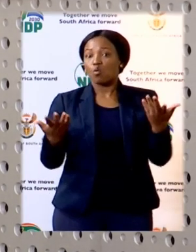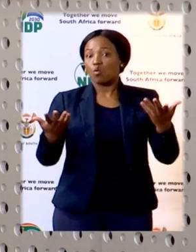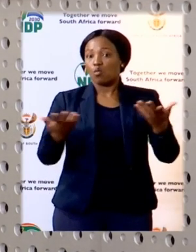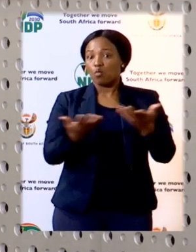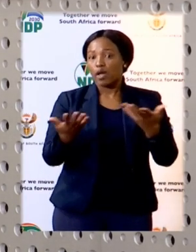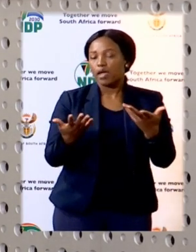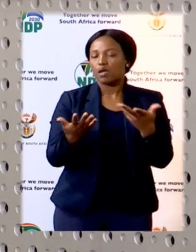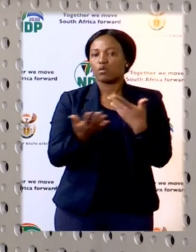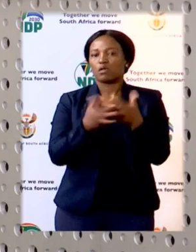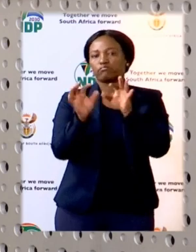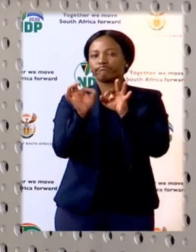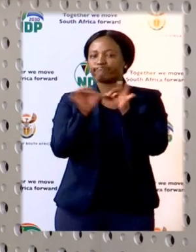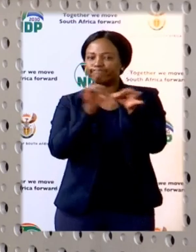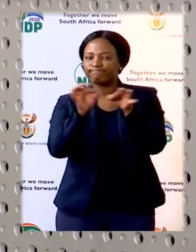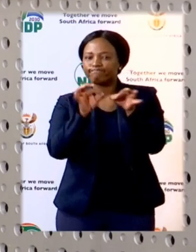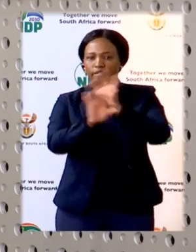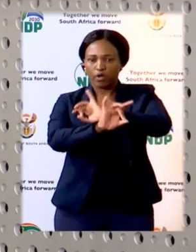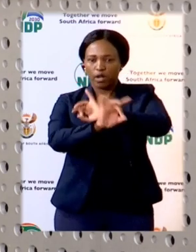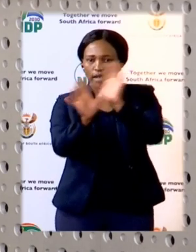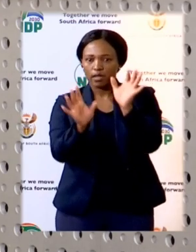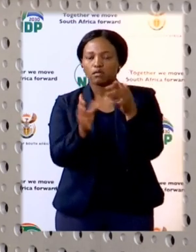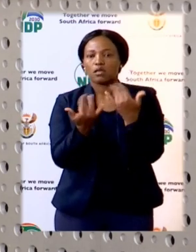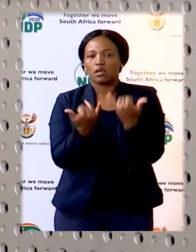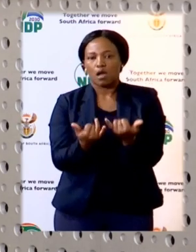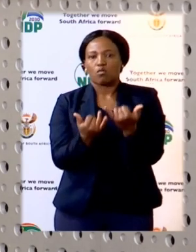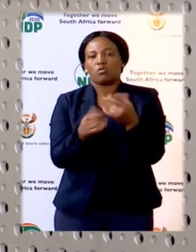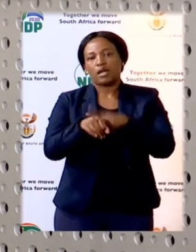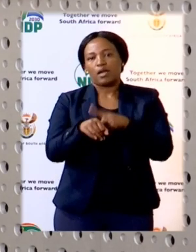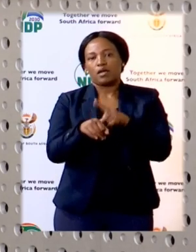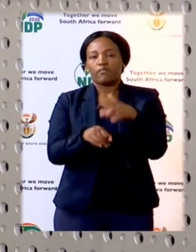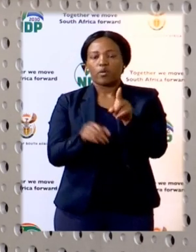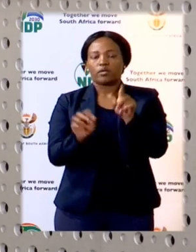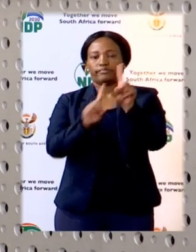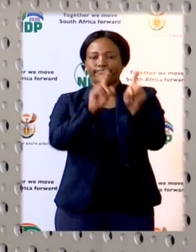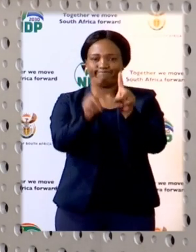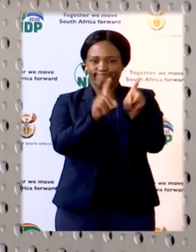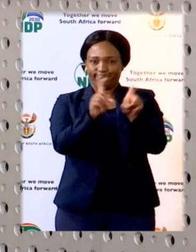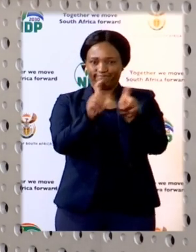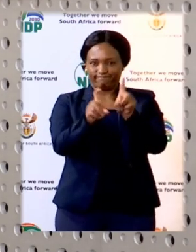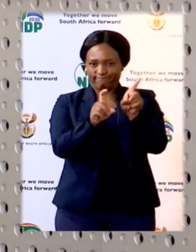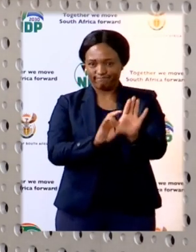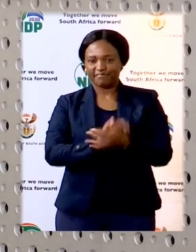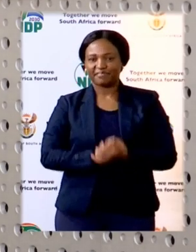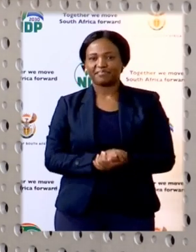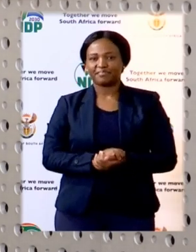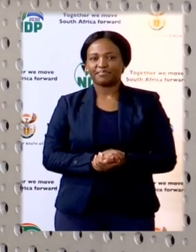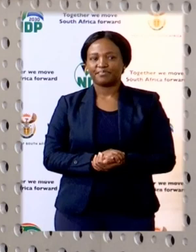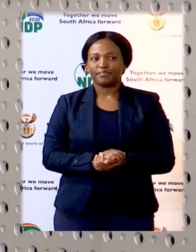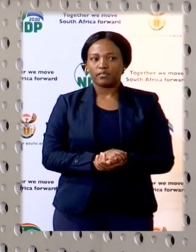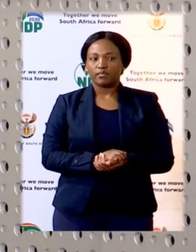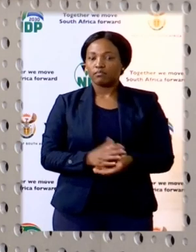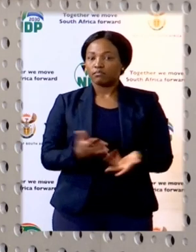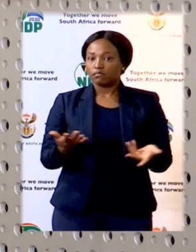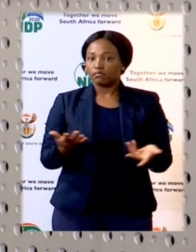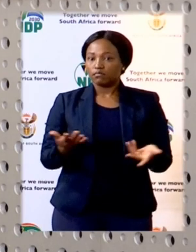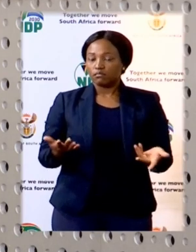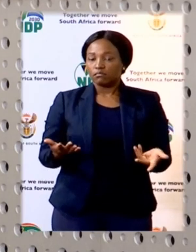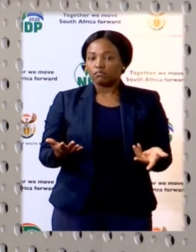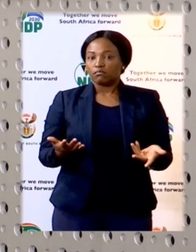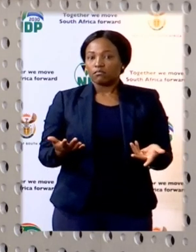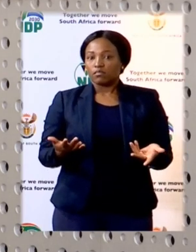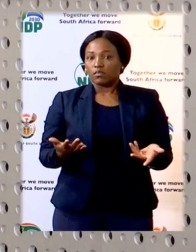kufanele siqaqise khona. We will now take questions so that we get from